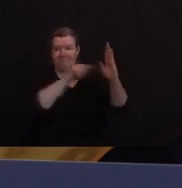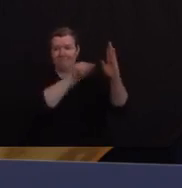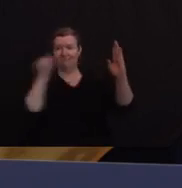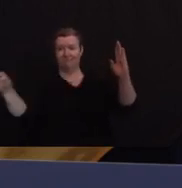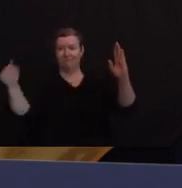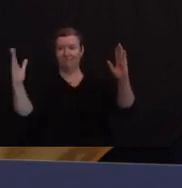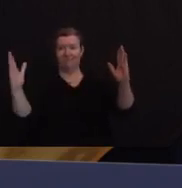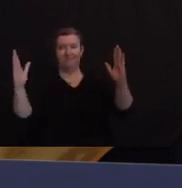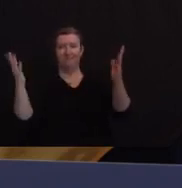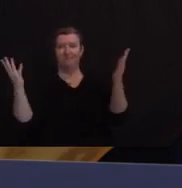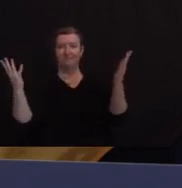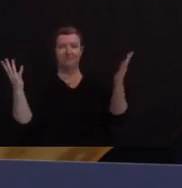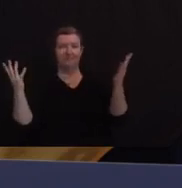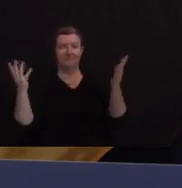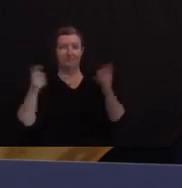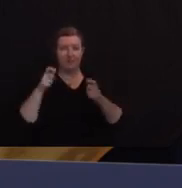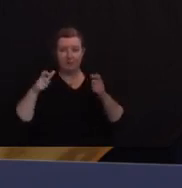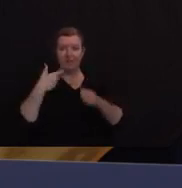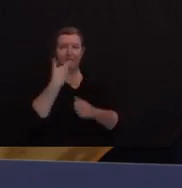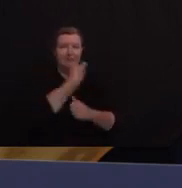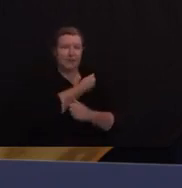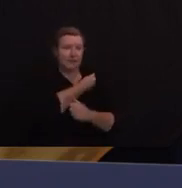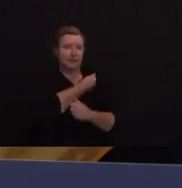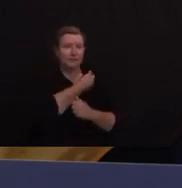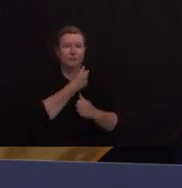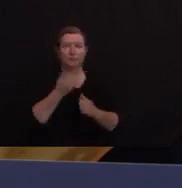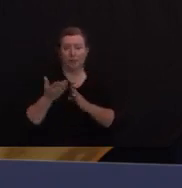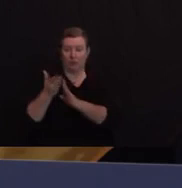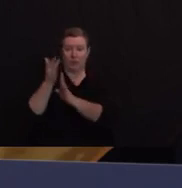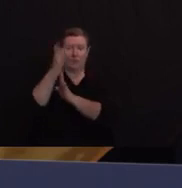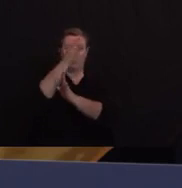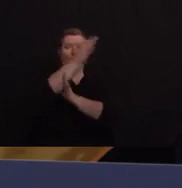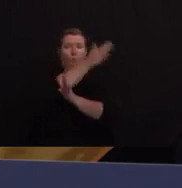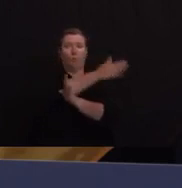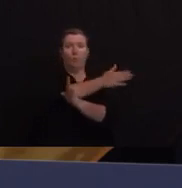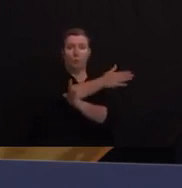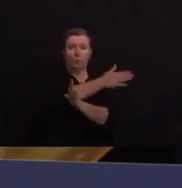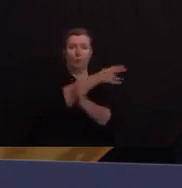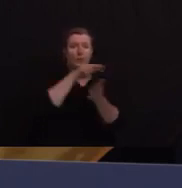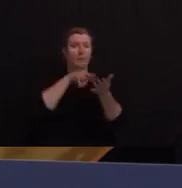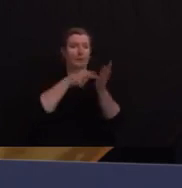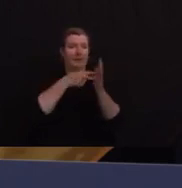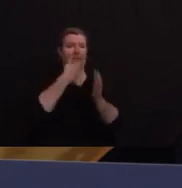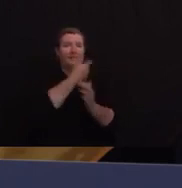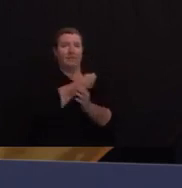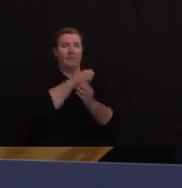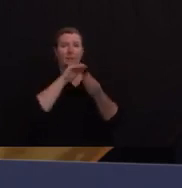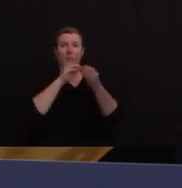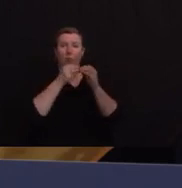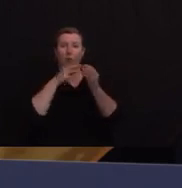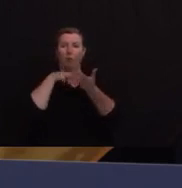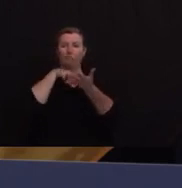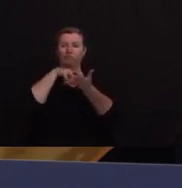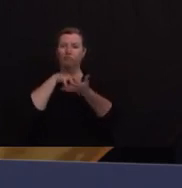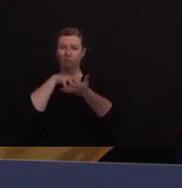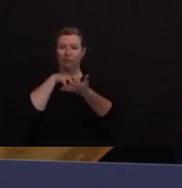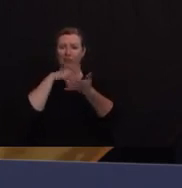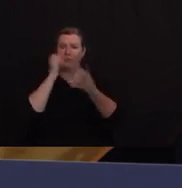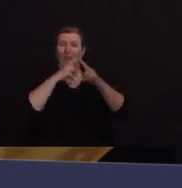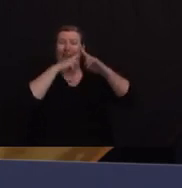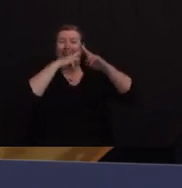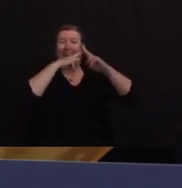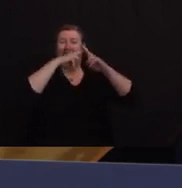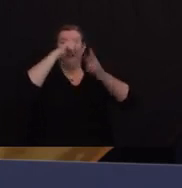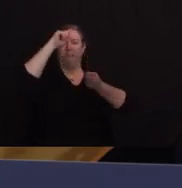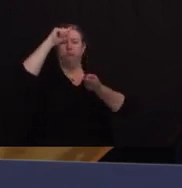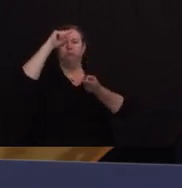vaccinated. So is their immunity beginning to wane? Meaning, is it just as protective earlier, but now we're further along? And we know that what else